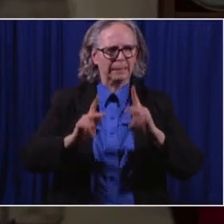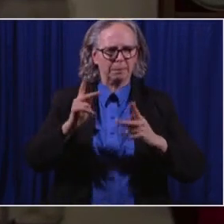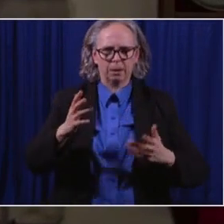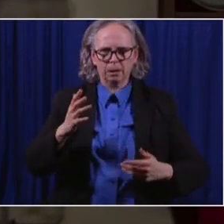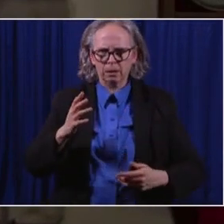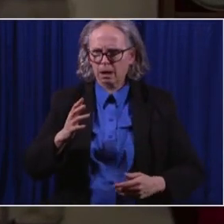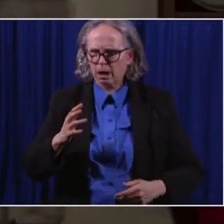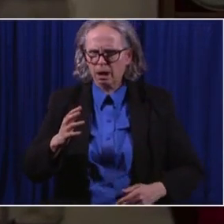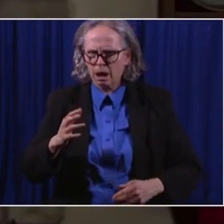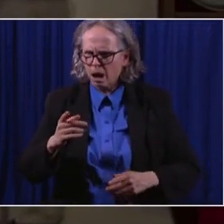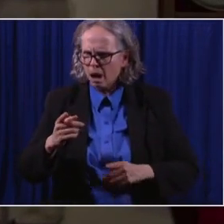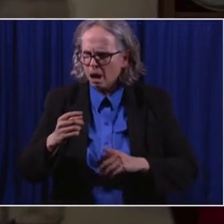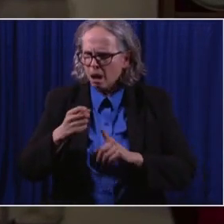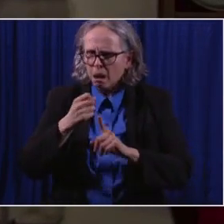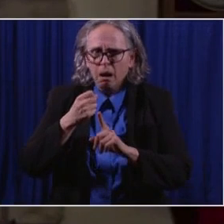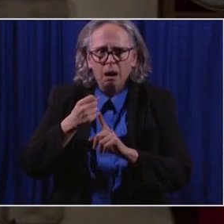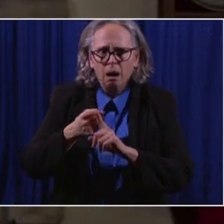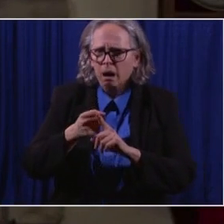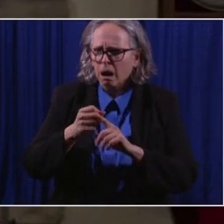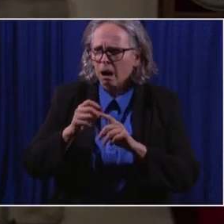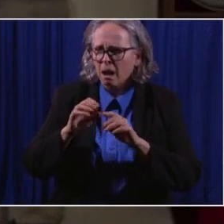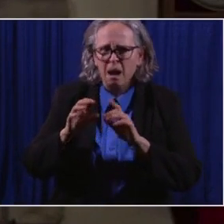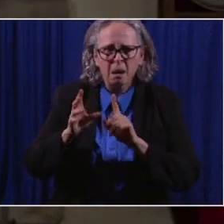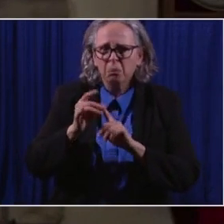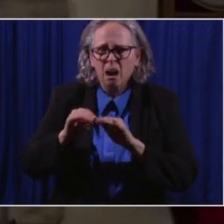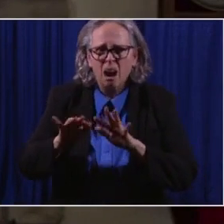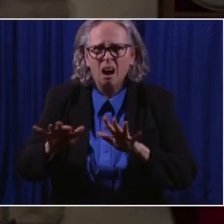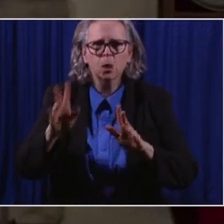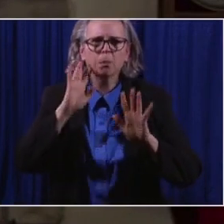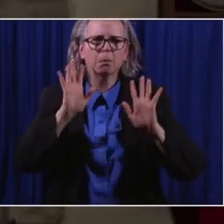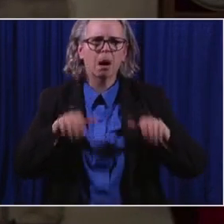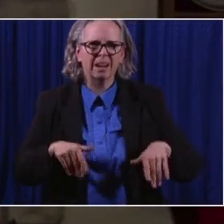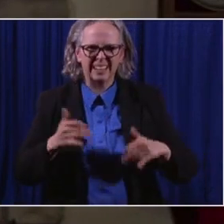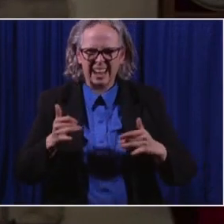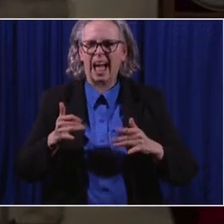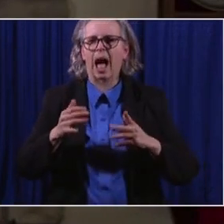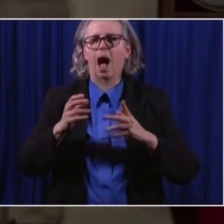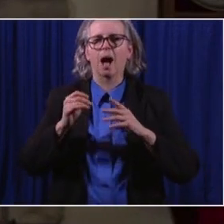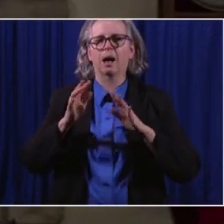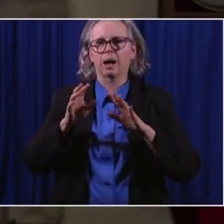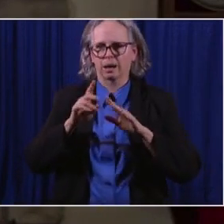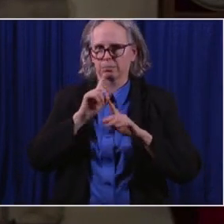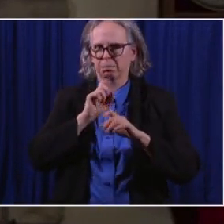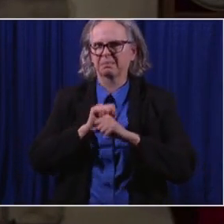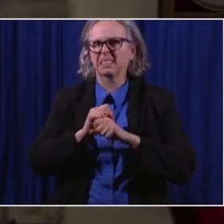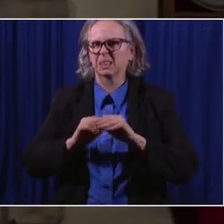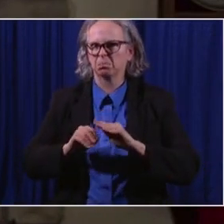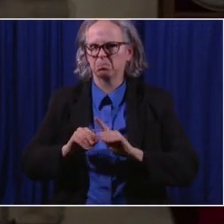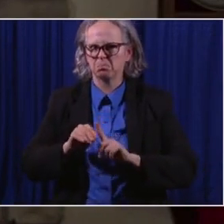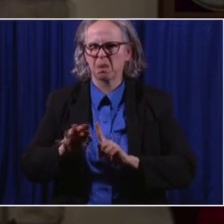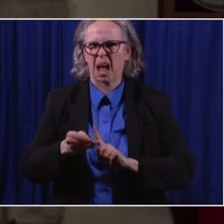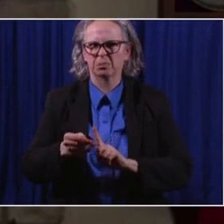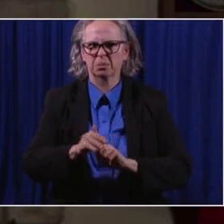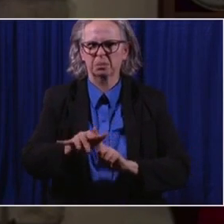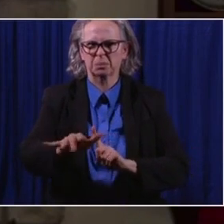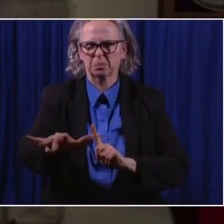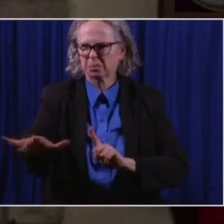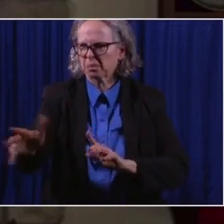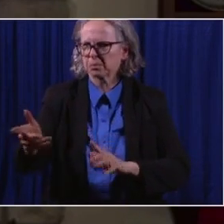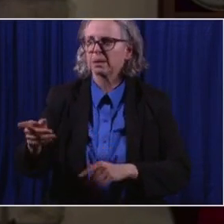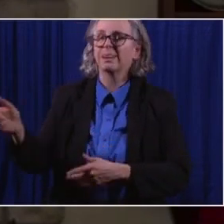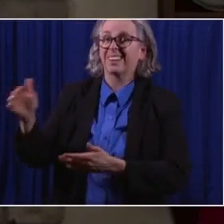the mask wearing was simply not as high. So that's what I would attribute it to. Bruce, do you have anything to add on that? I'm not the doctor. I